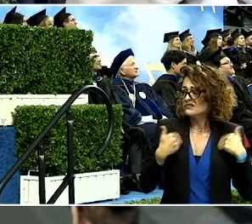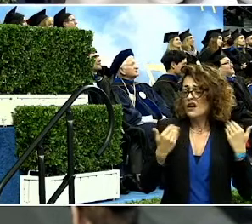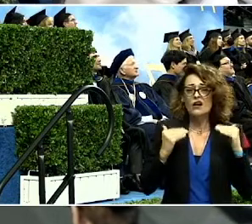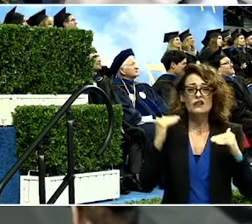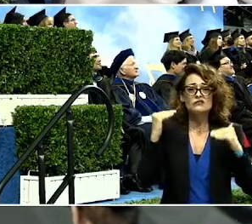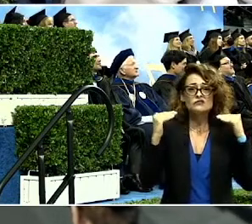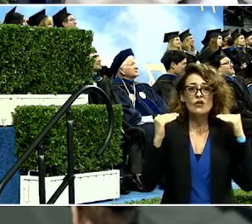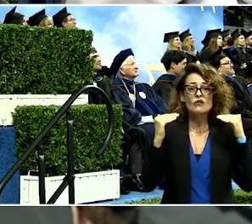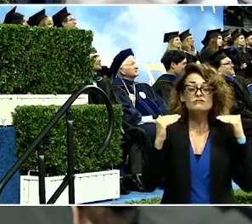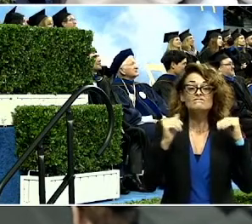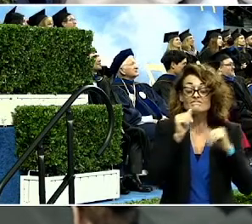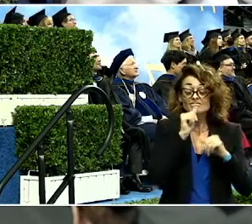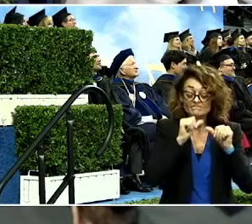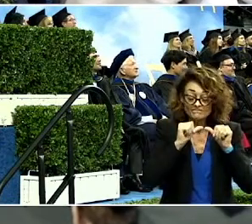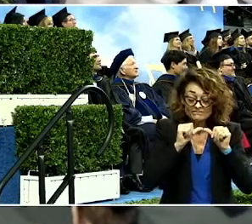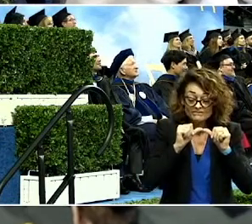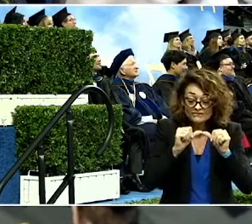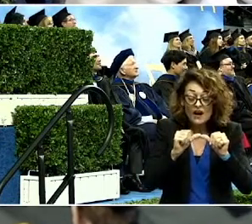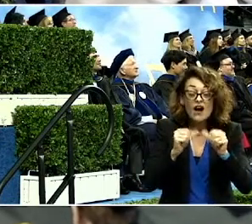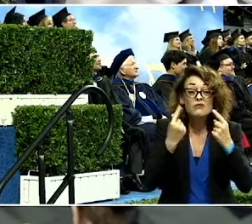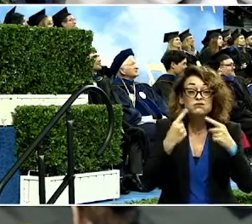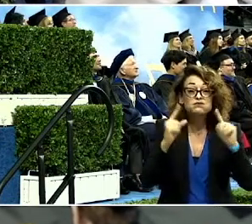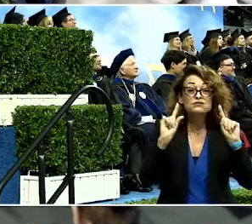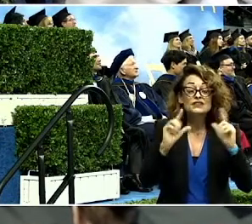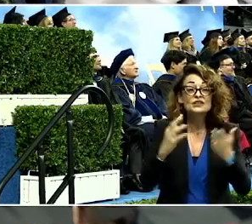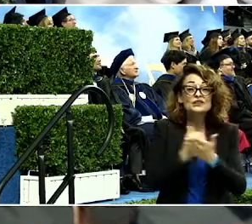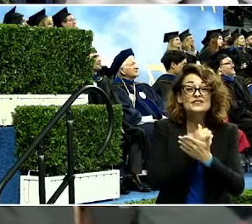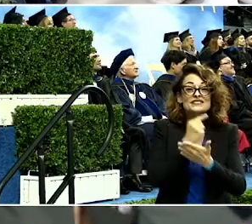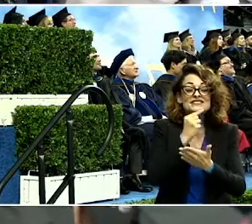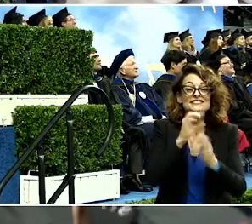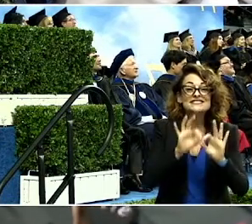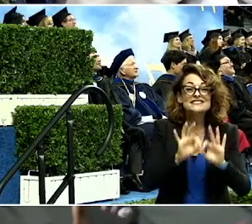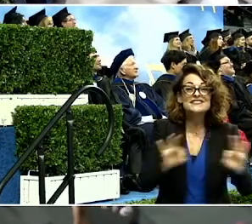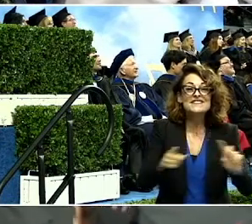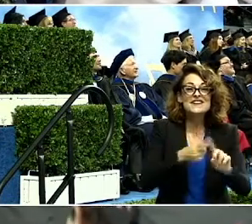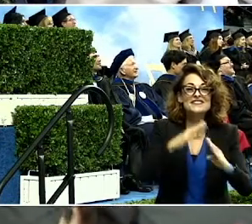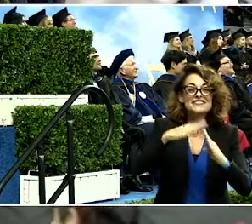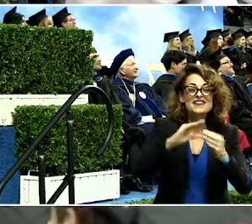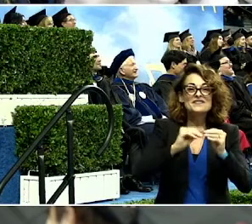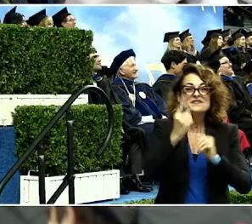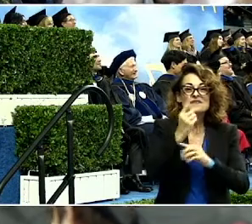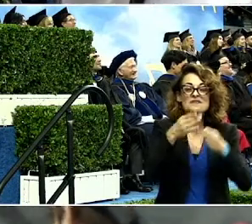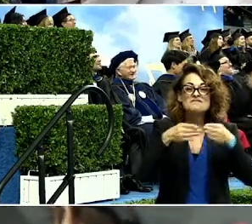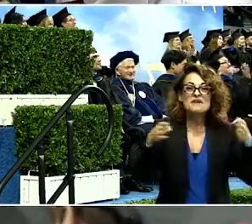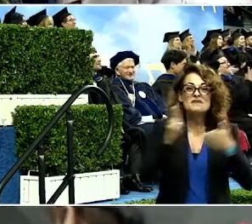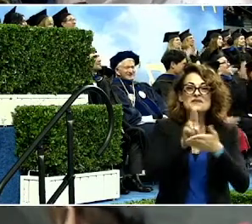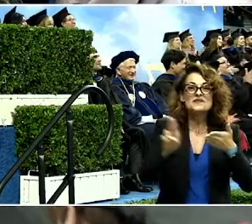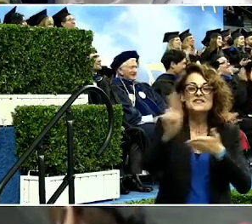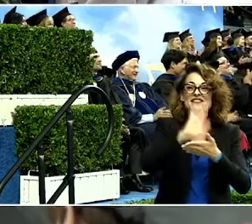made it to the end and earned a degree from the number one public university in the nation.